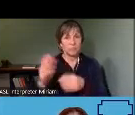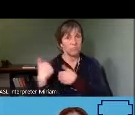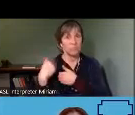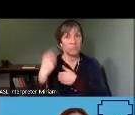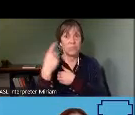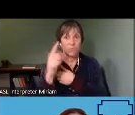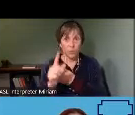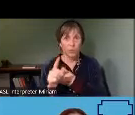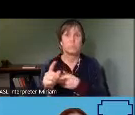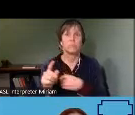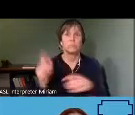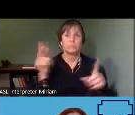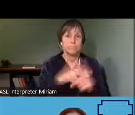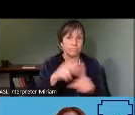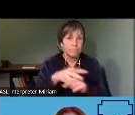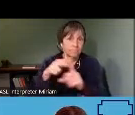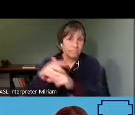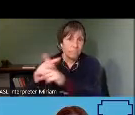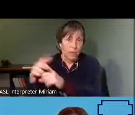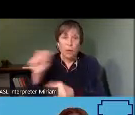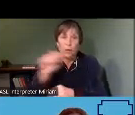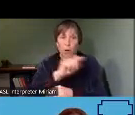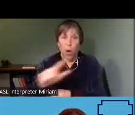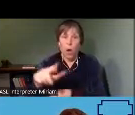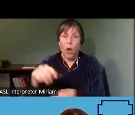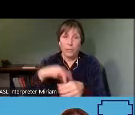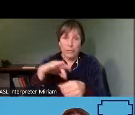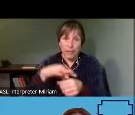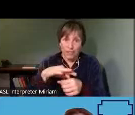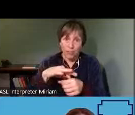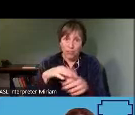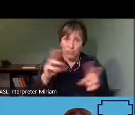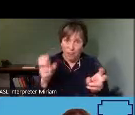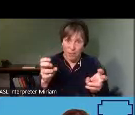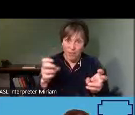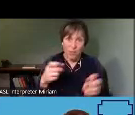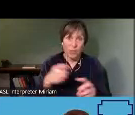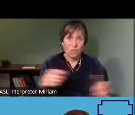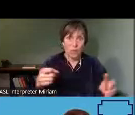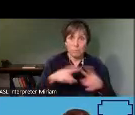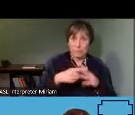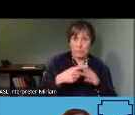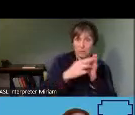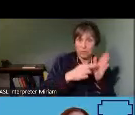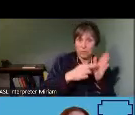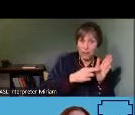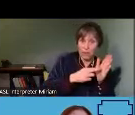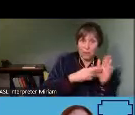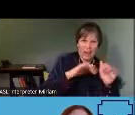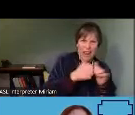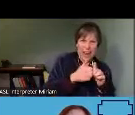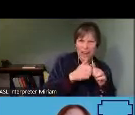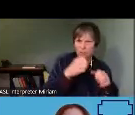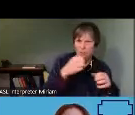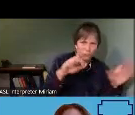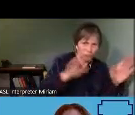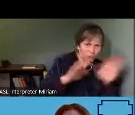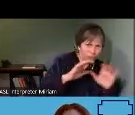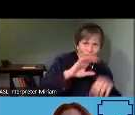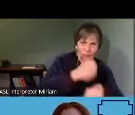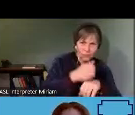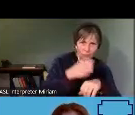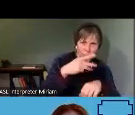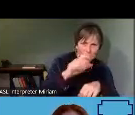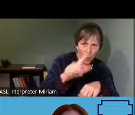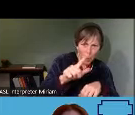all uh all election matters from registration to how poll sites are run to how ballots are counted so the board of